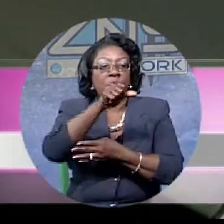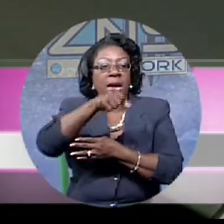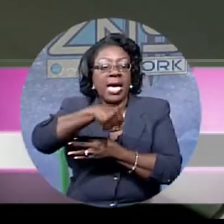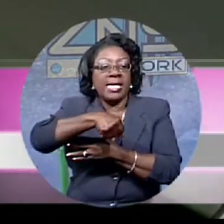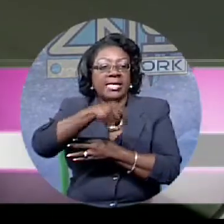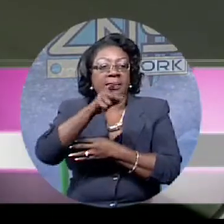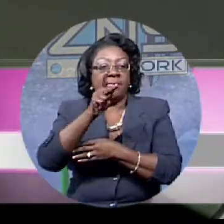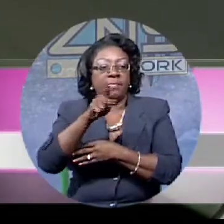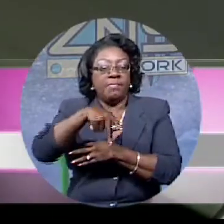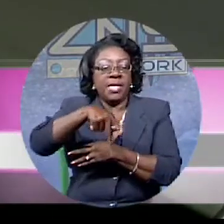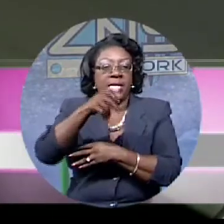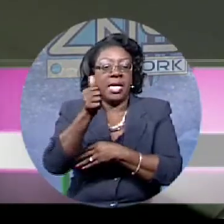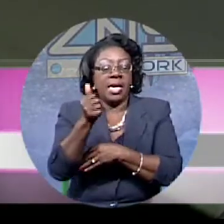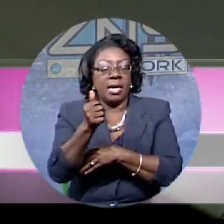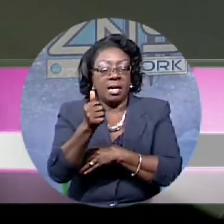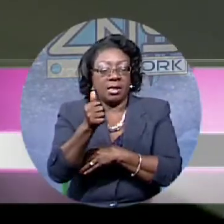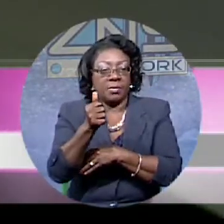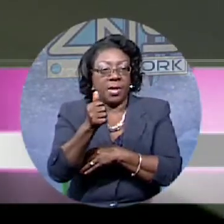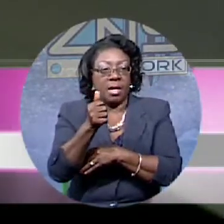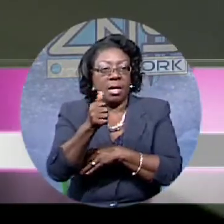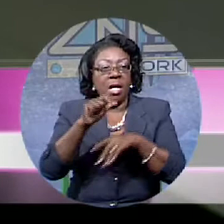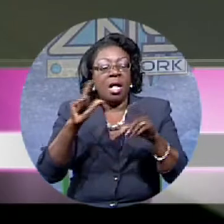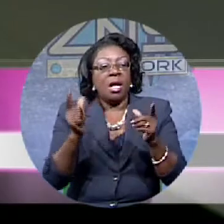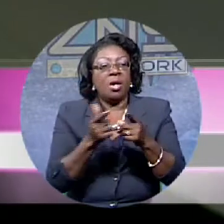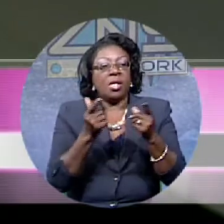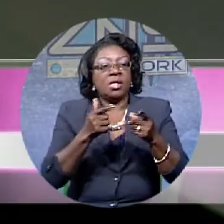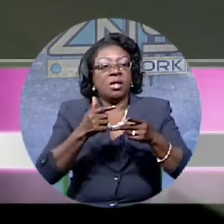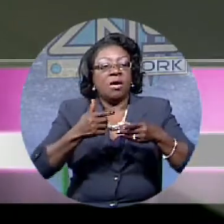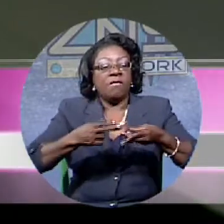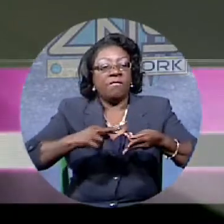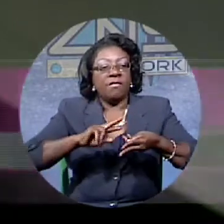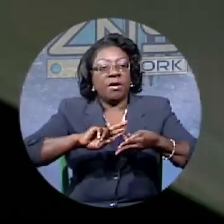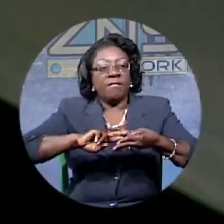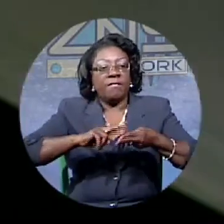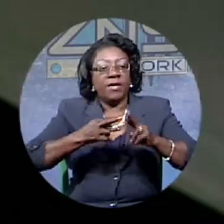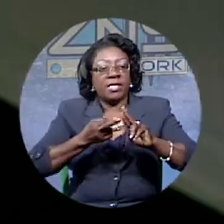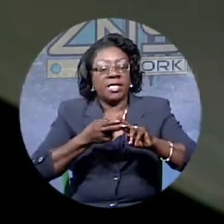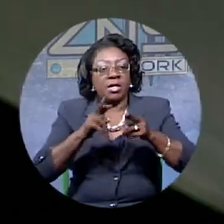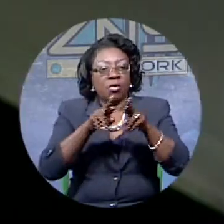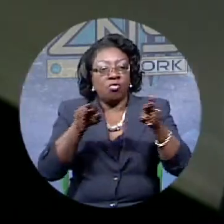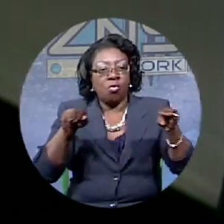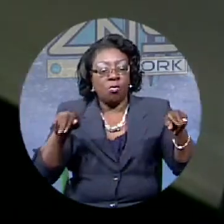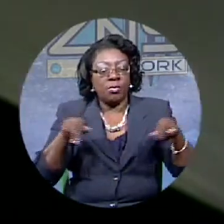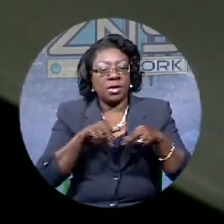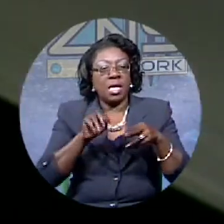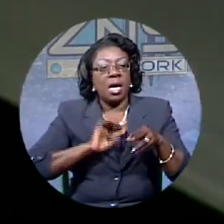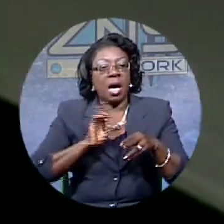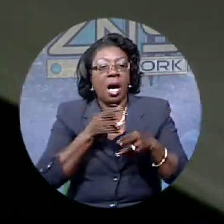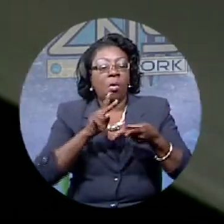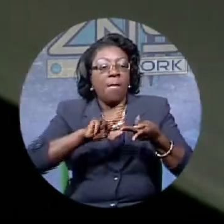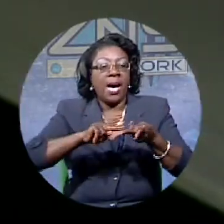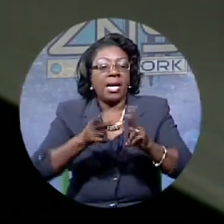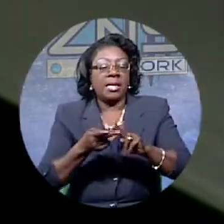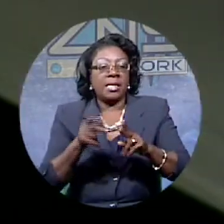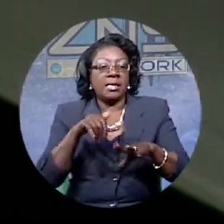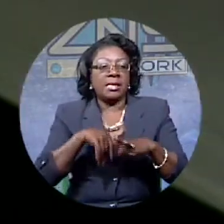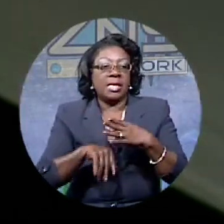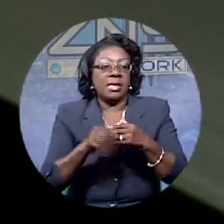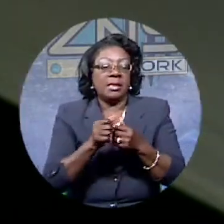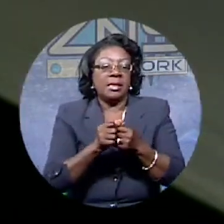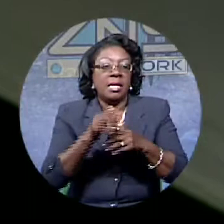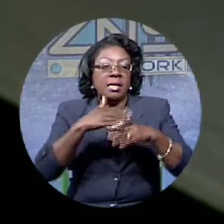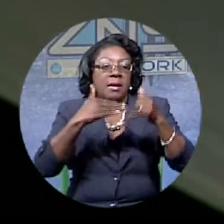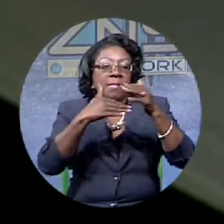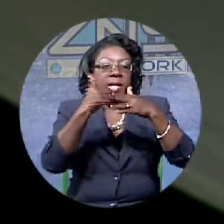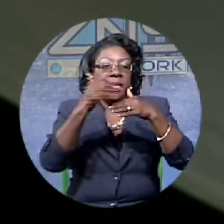premium clientele, and also lots of refurbishments in the center of the village. Our partner, Sun and Ocean, will be building